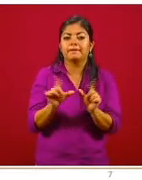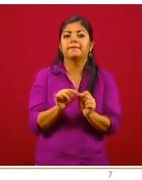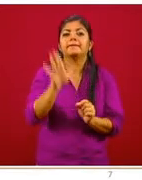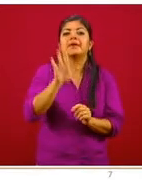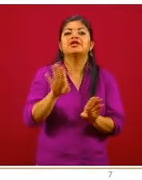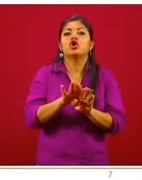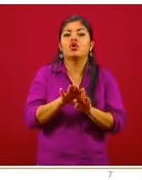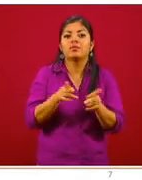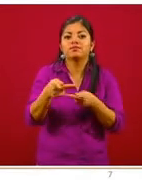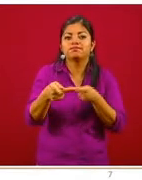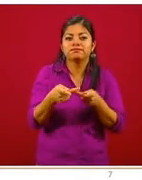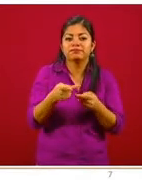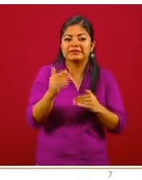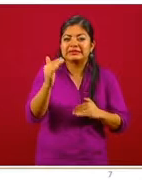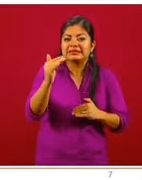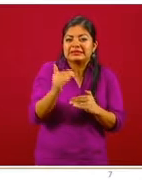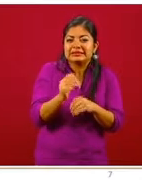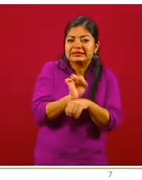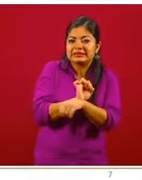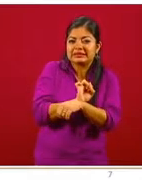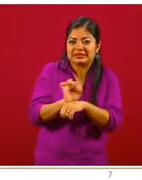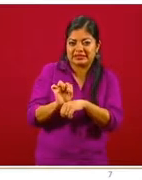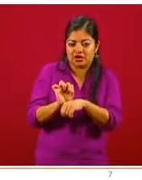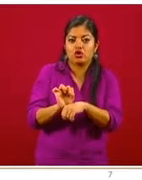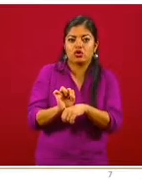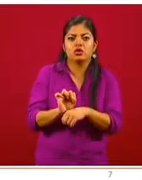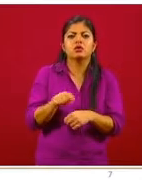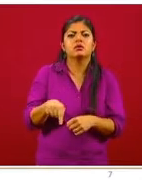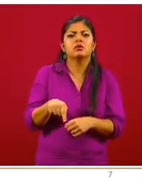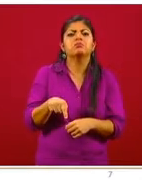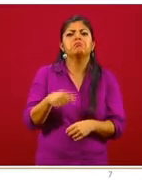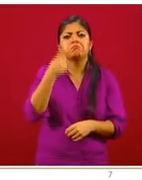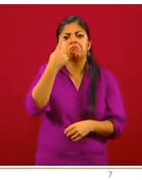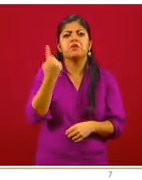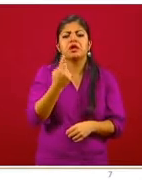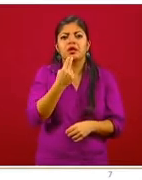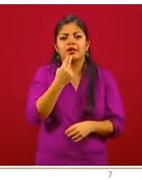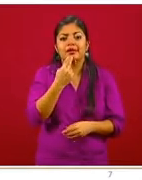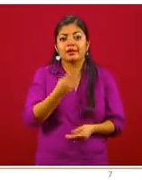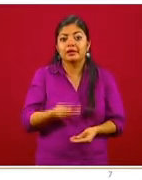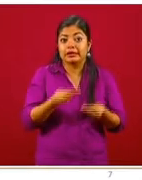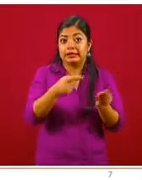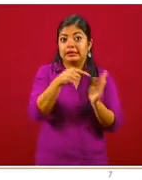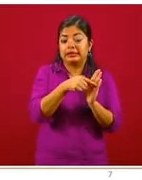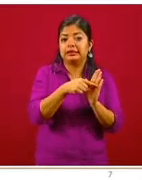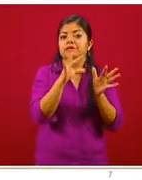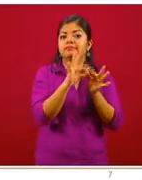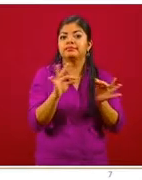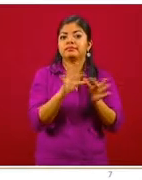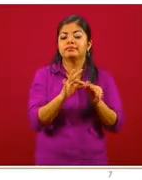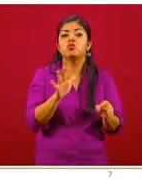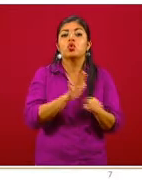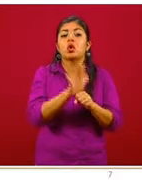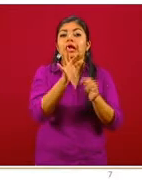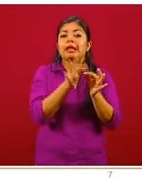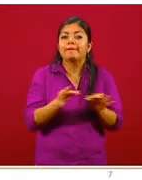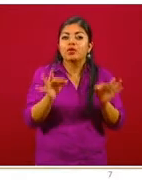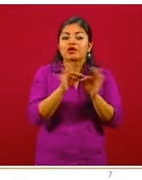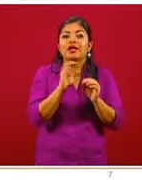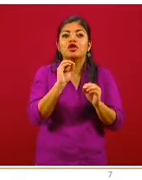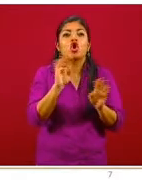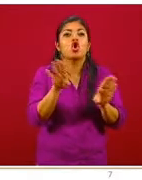simple summary, kind of like a smaller protocol. And in that, we have established the